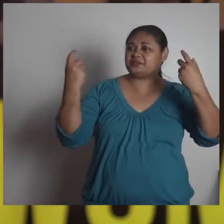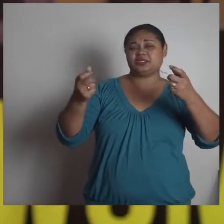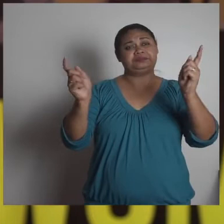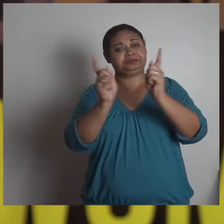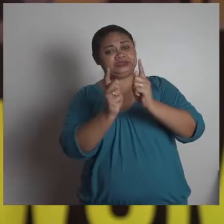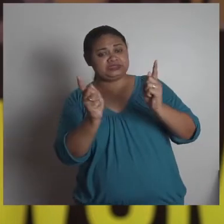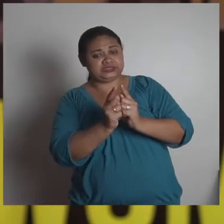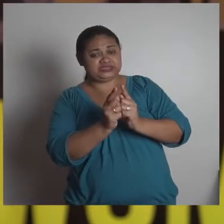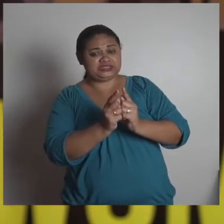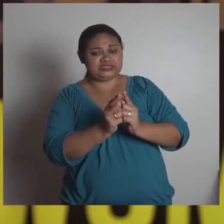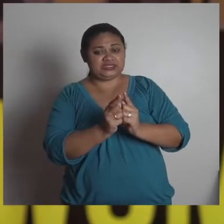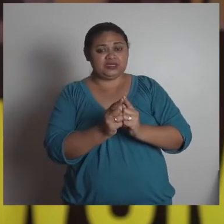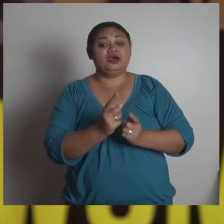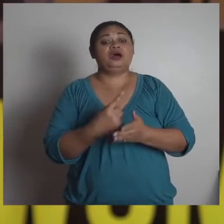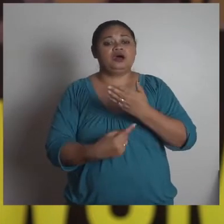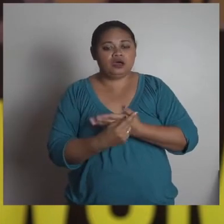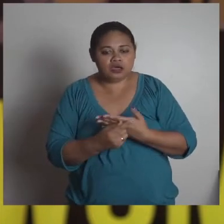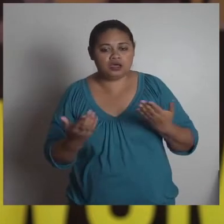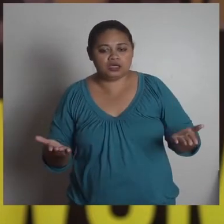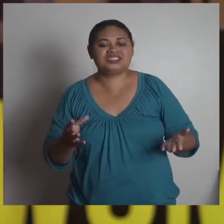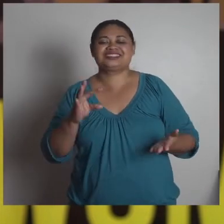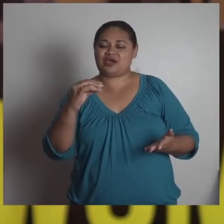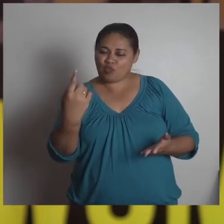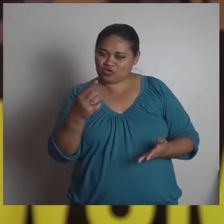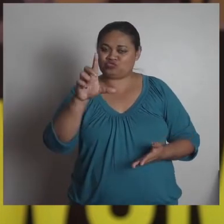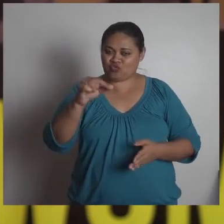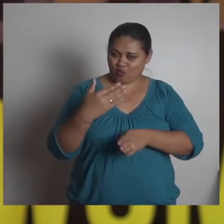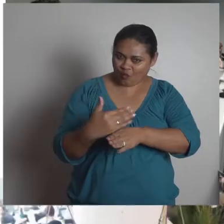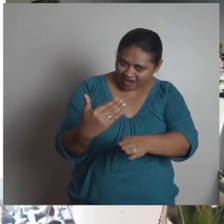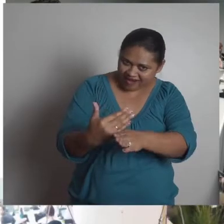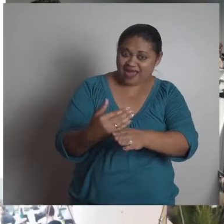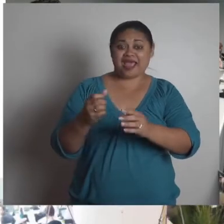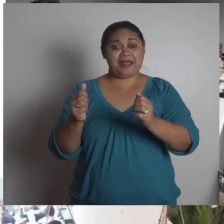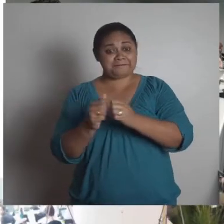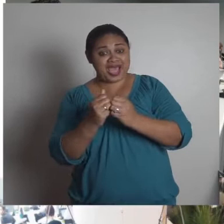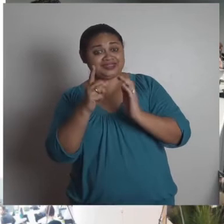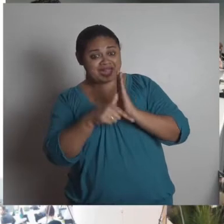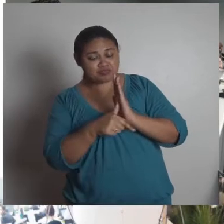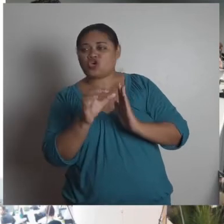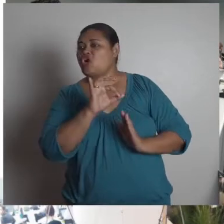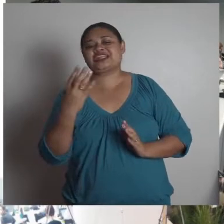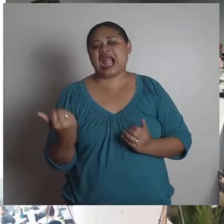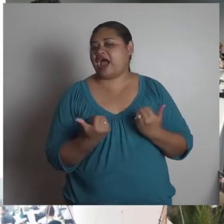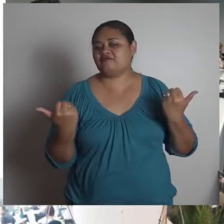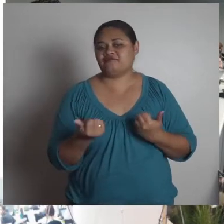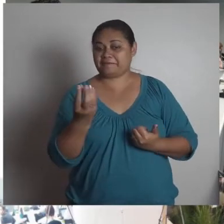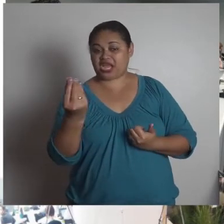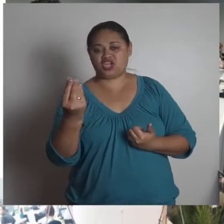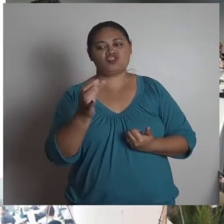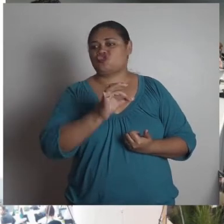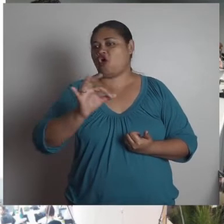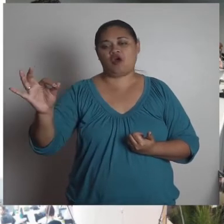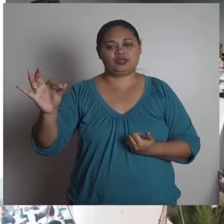Because come the songos, come all the big meetings, come all the rituals of life, somebody is doing that work. And a lot of times